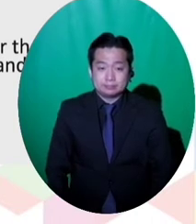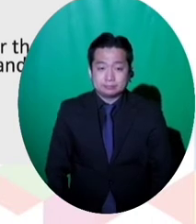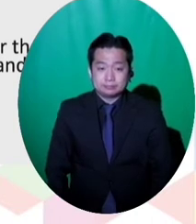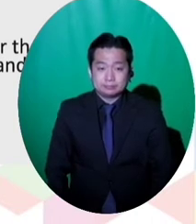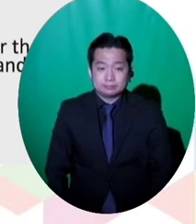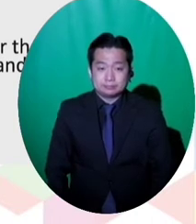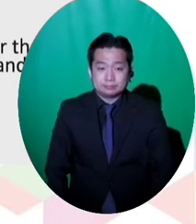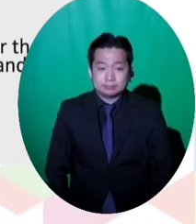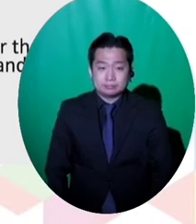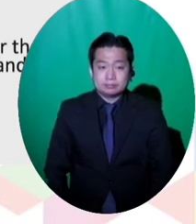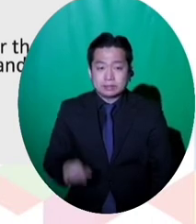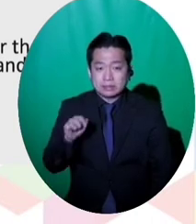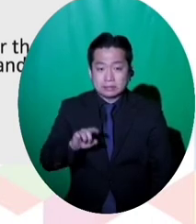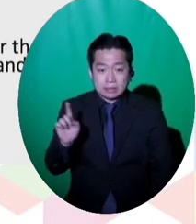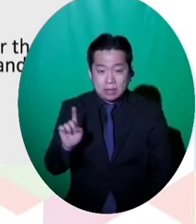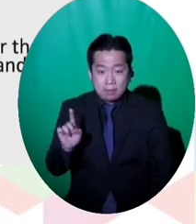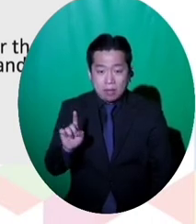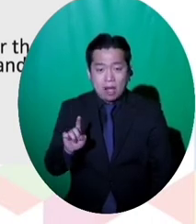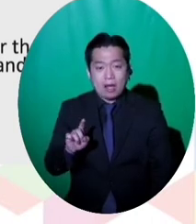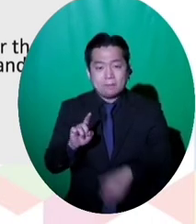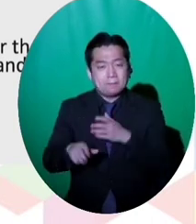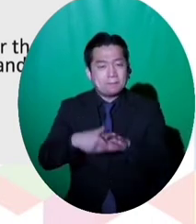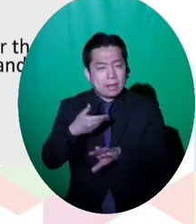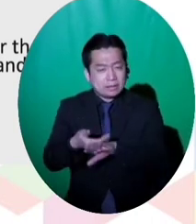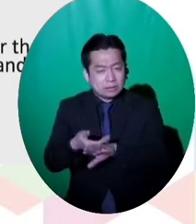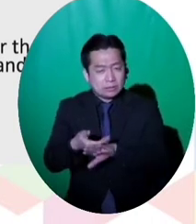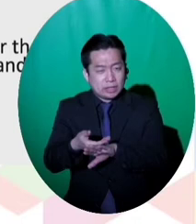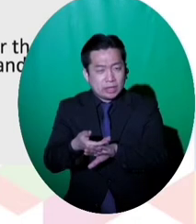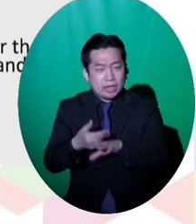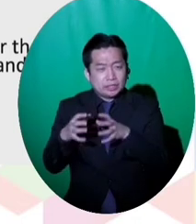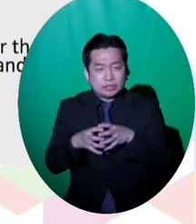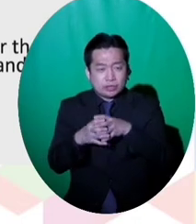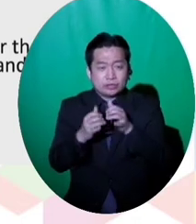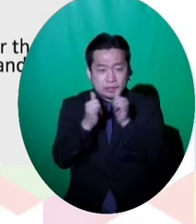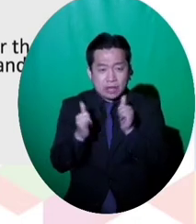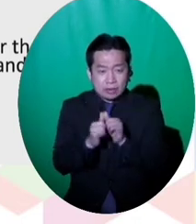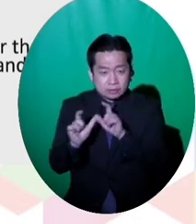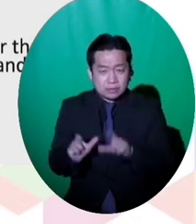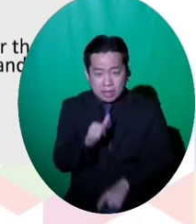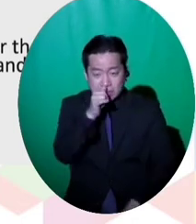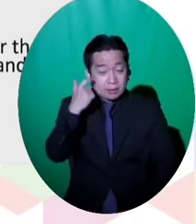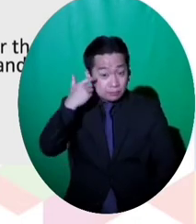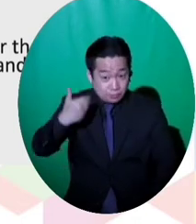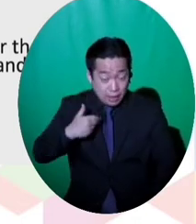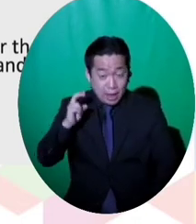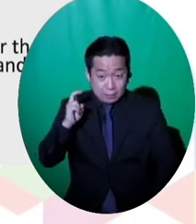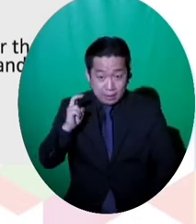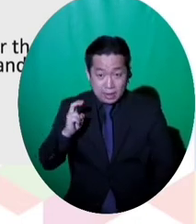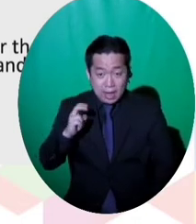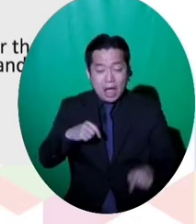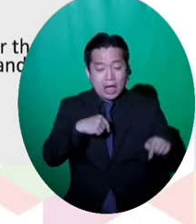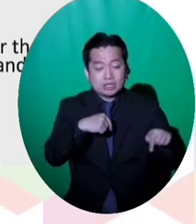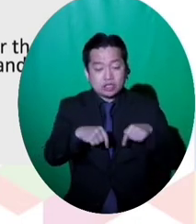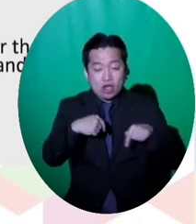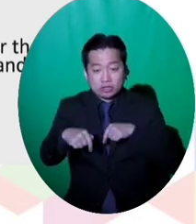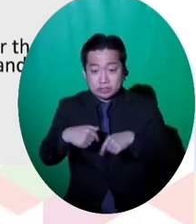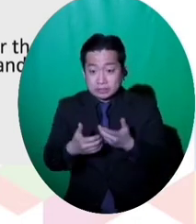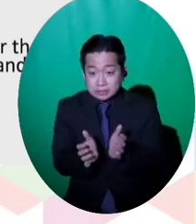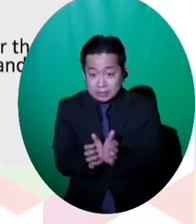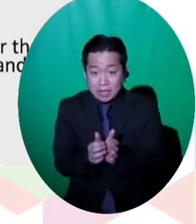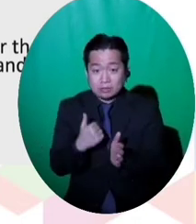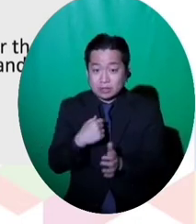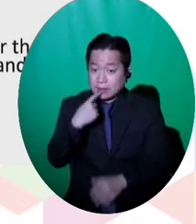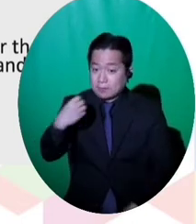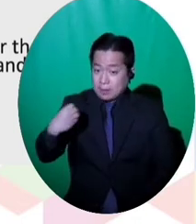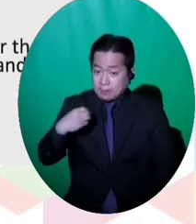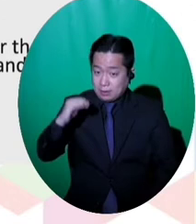up the stance of passively accepting what political parties offer them, and to start thinking instead about, again,